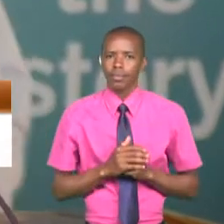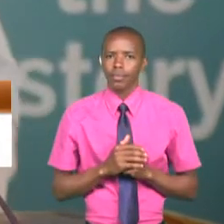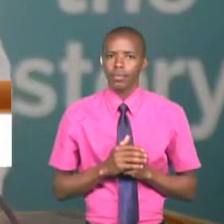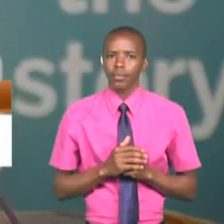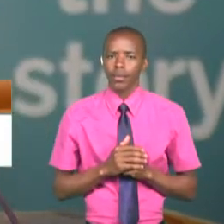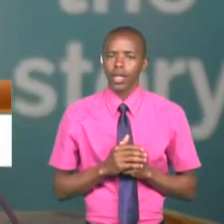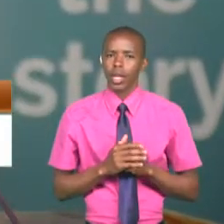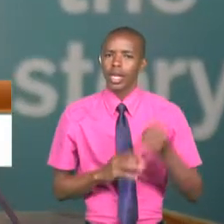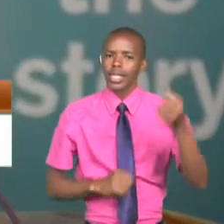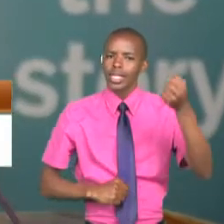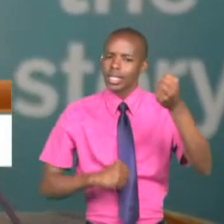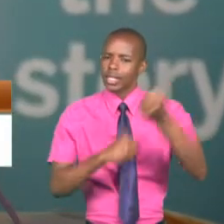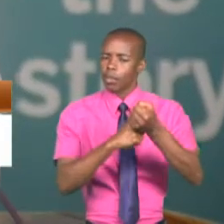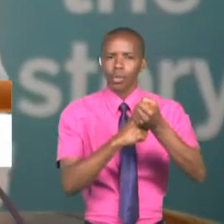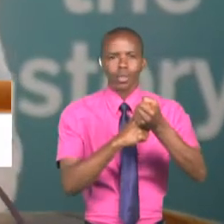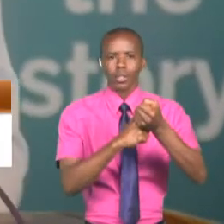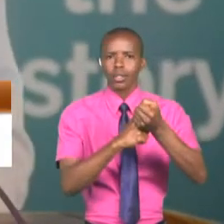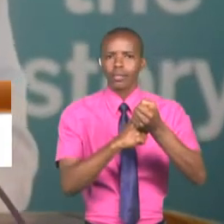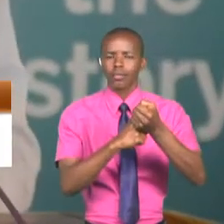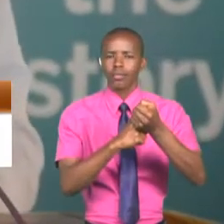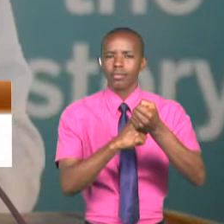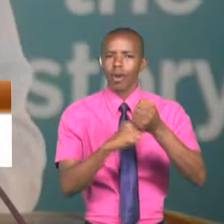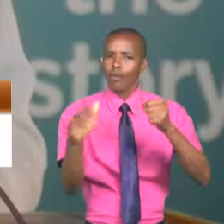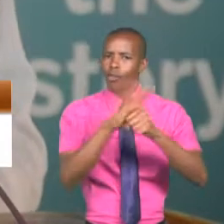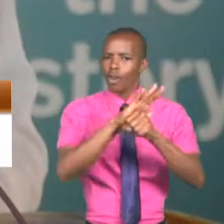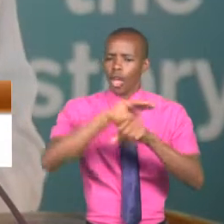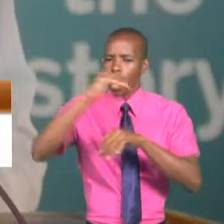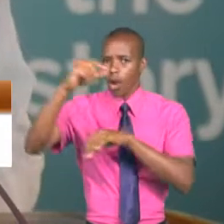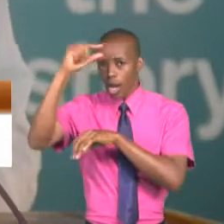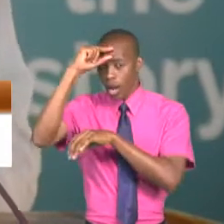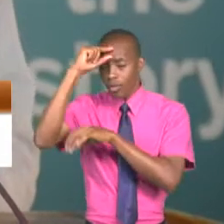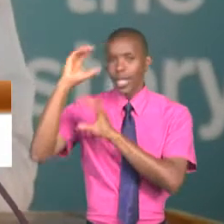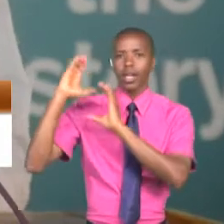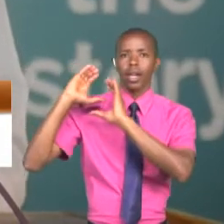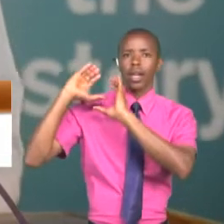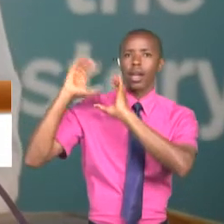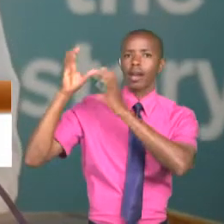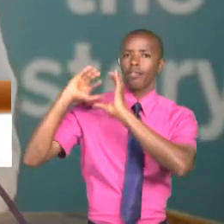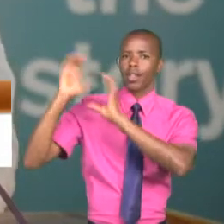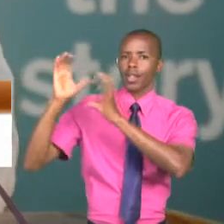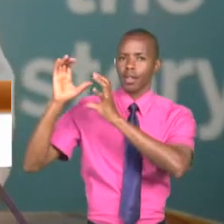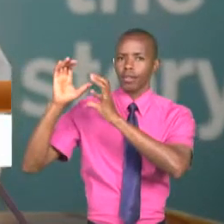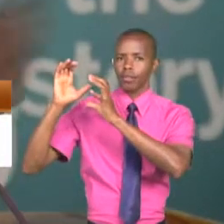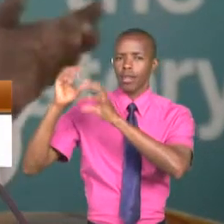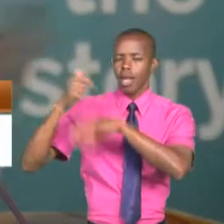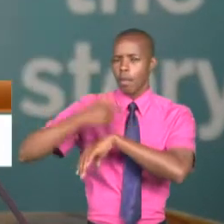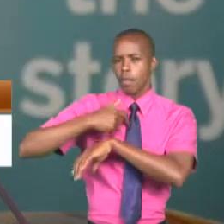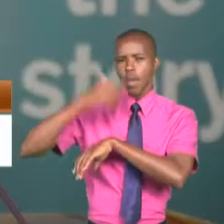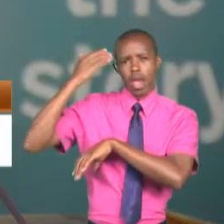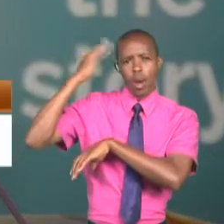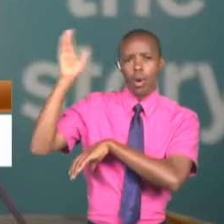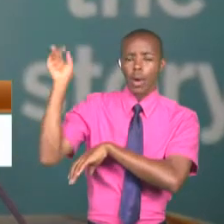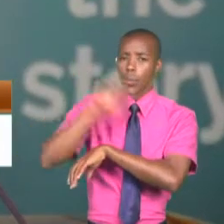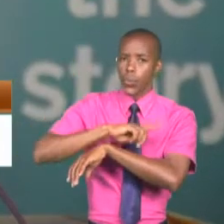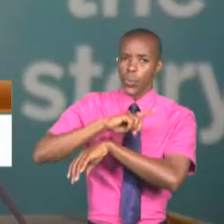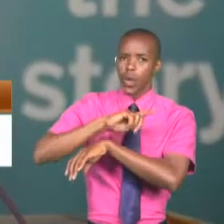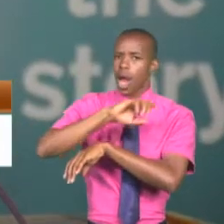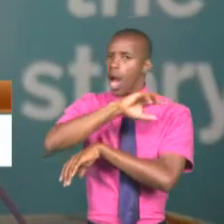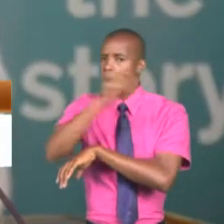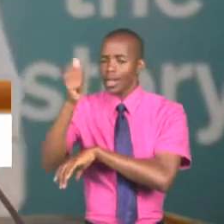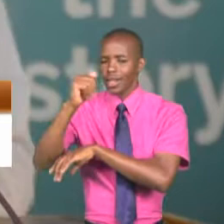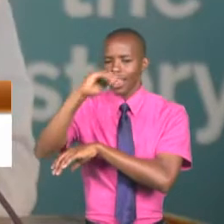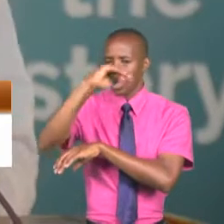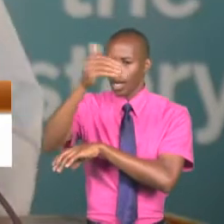full support ourselves as a county government of Kilifi. And I know that all the other Jumuiya